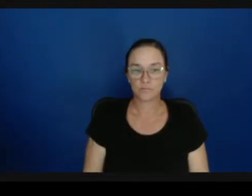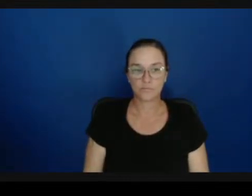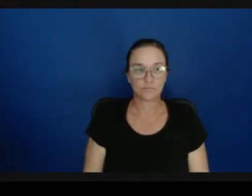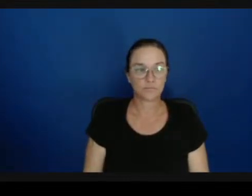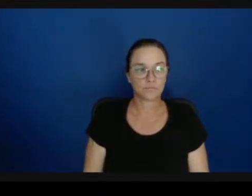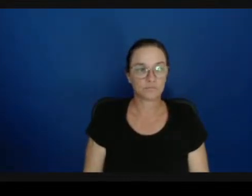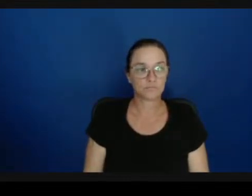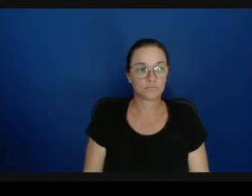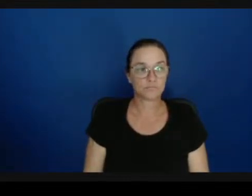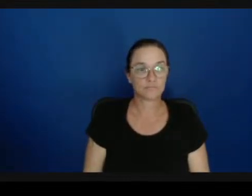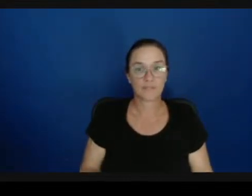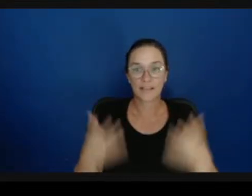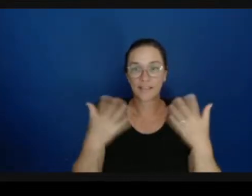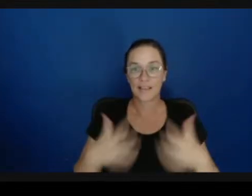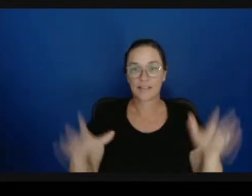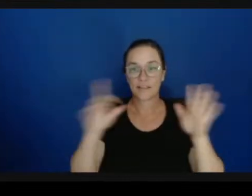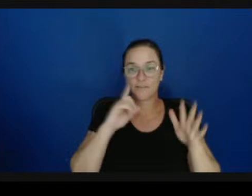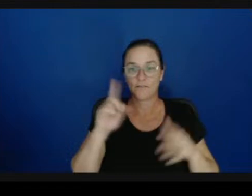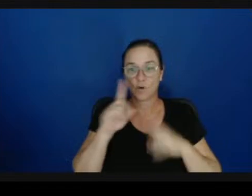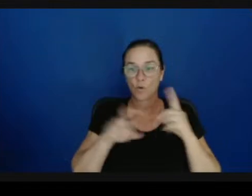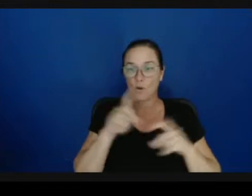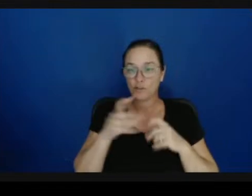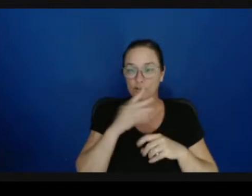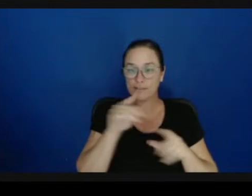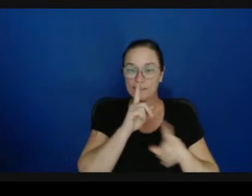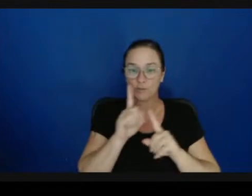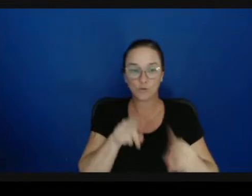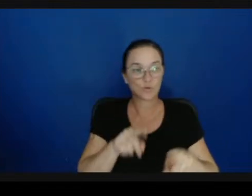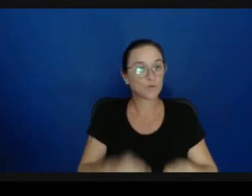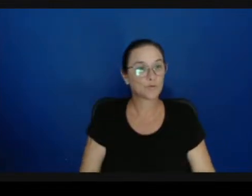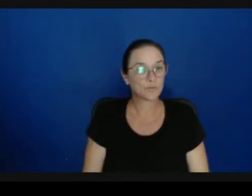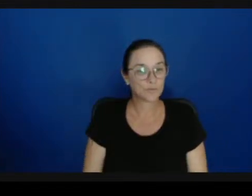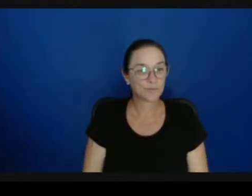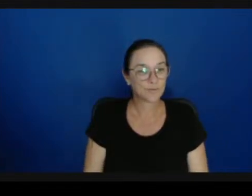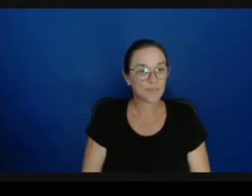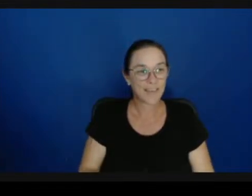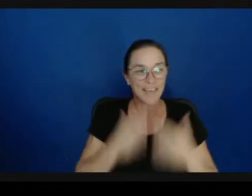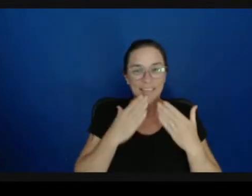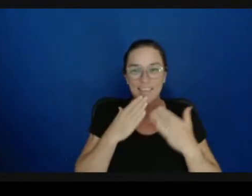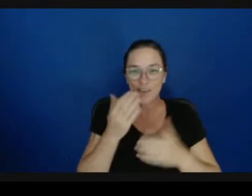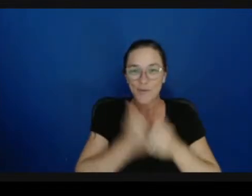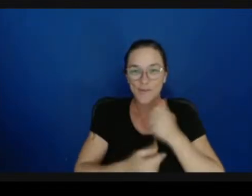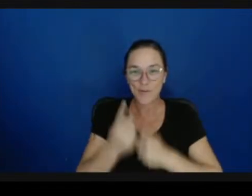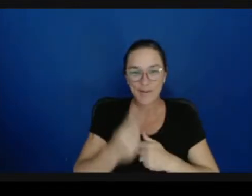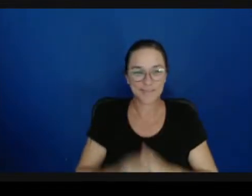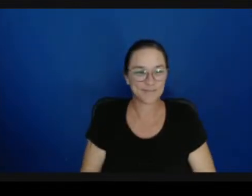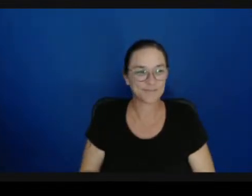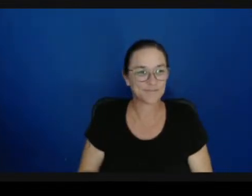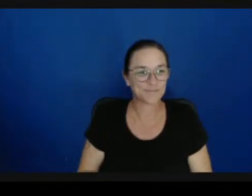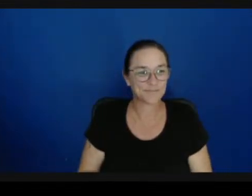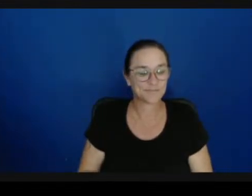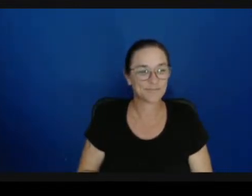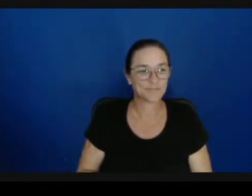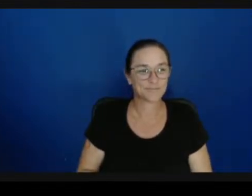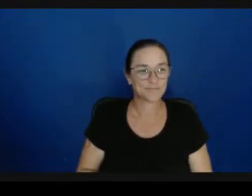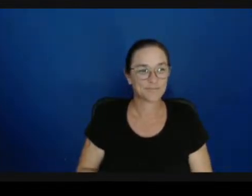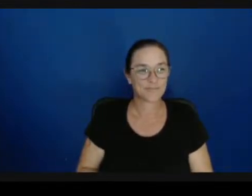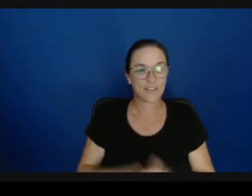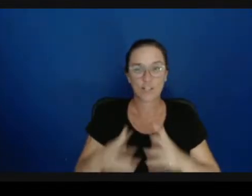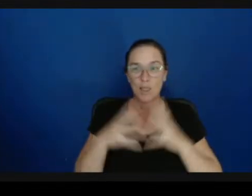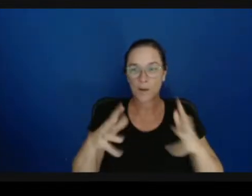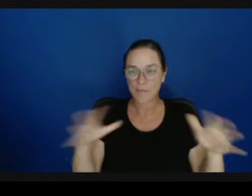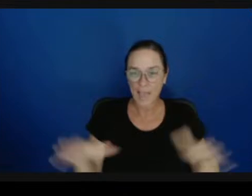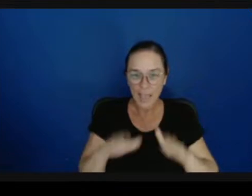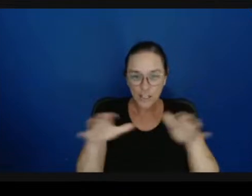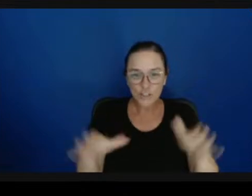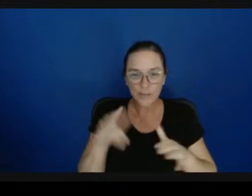Well, that will be it for the questions and answers section. Thanks, everybody. A lot of action this week,